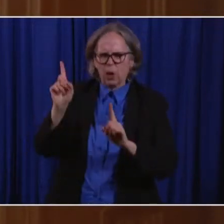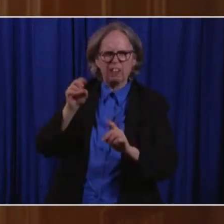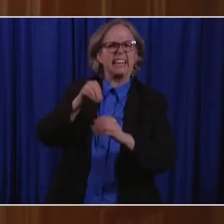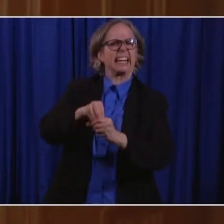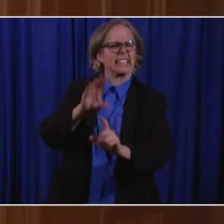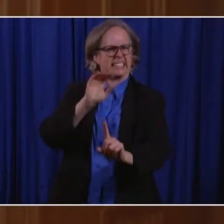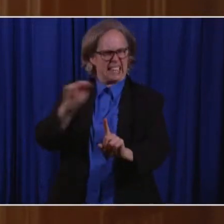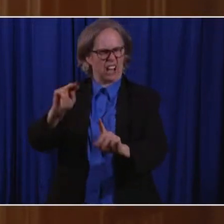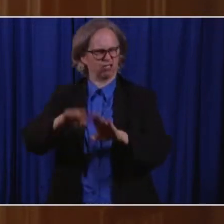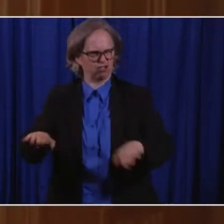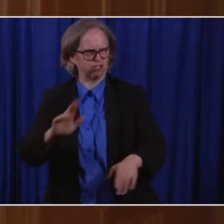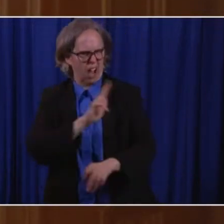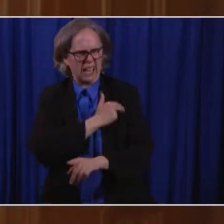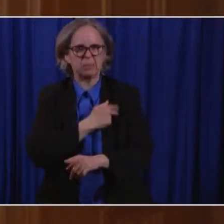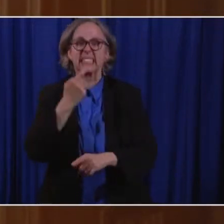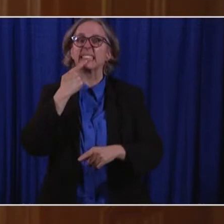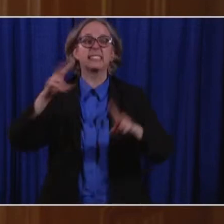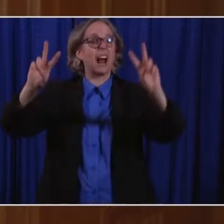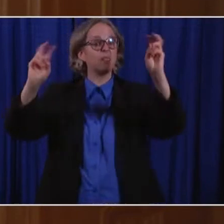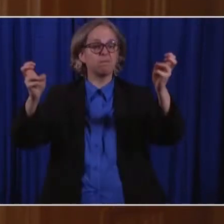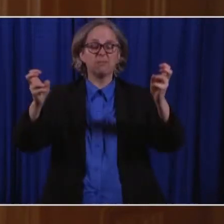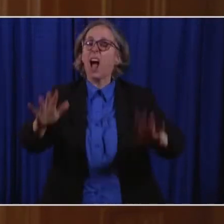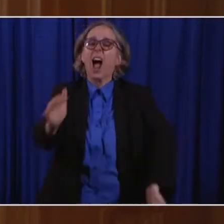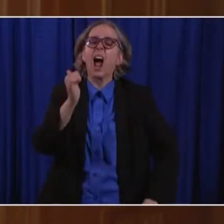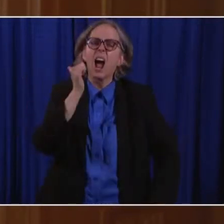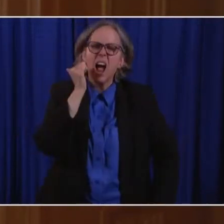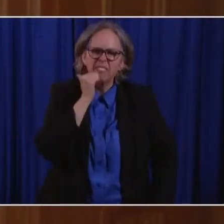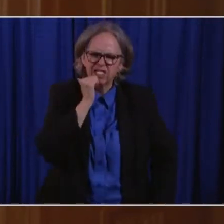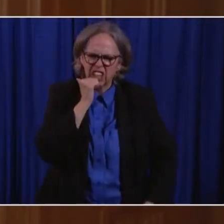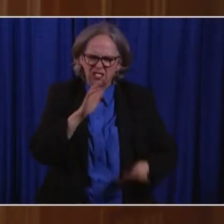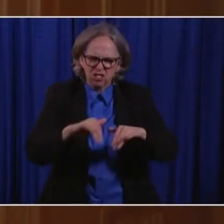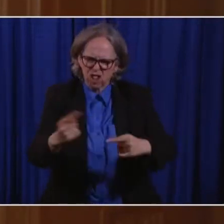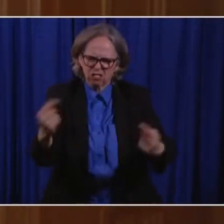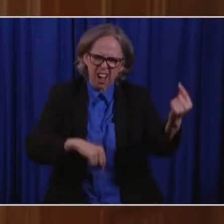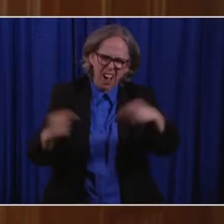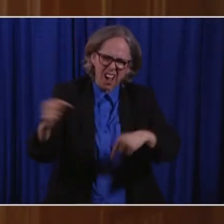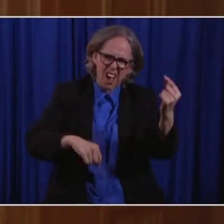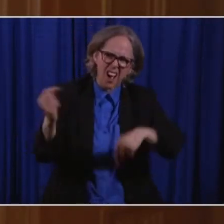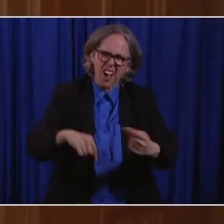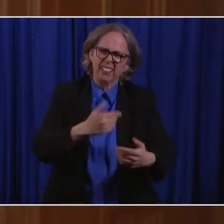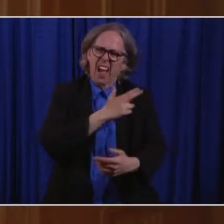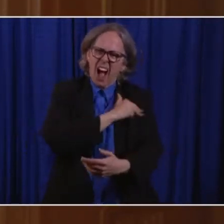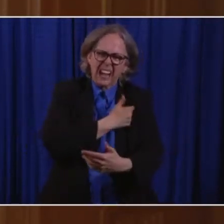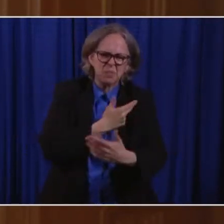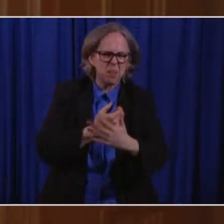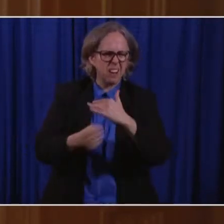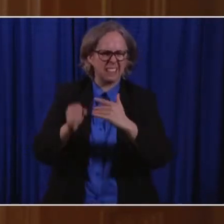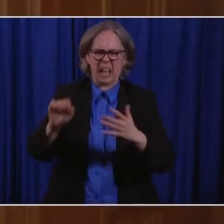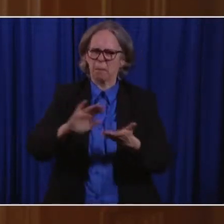COVID. They can become quite ill," end of quote.